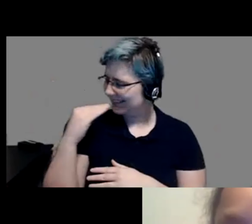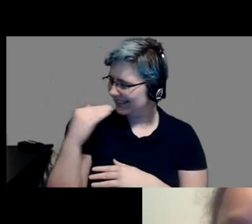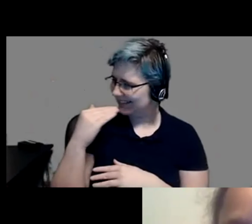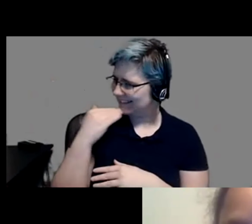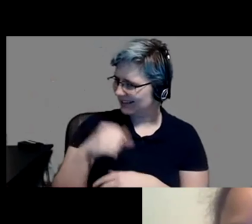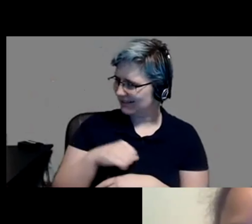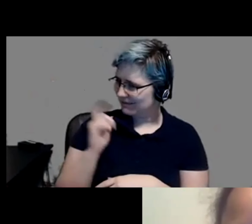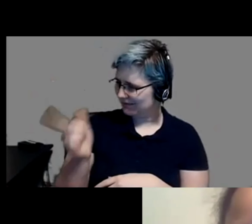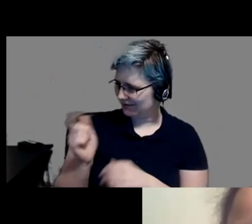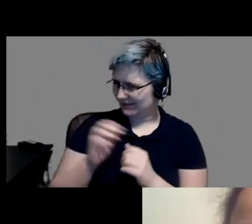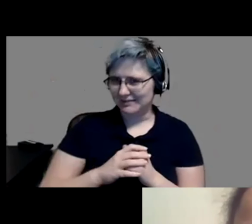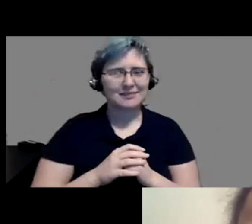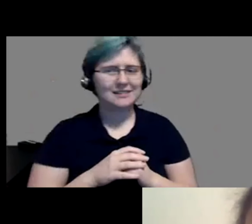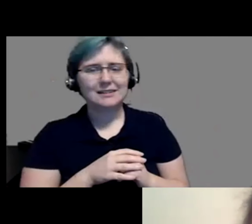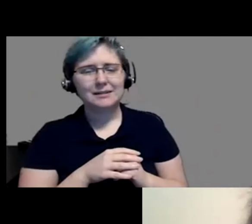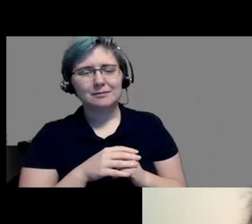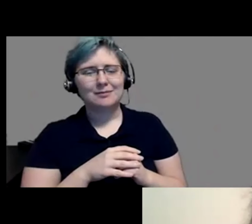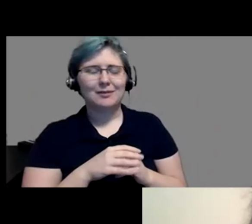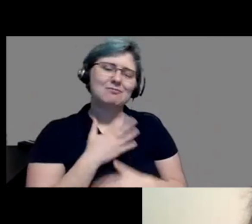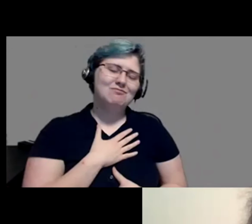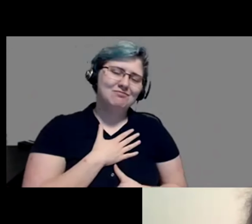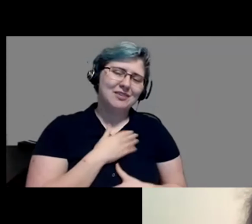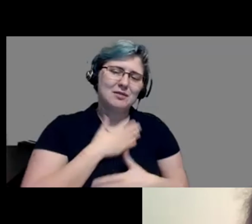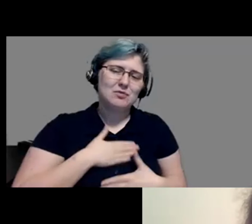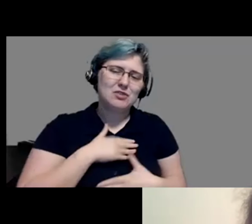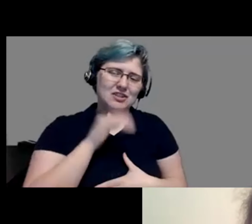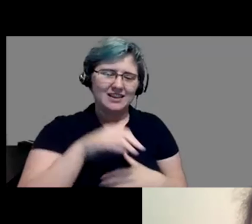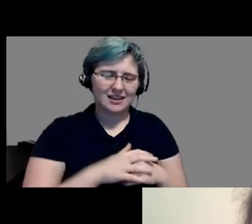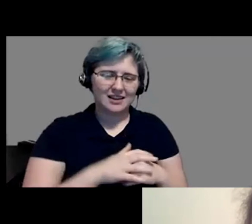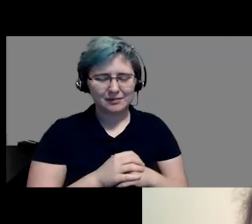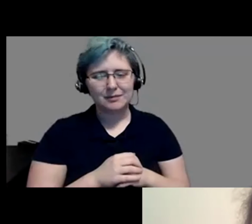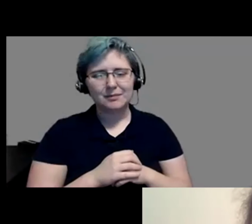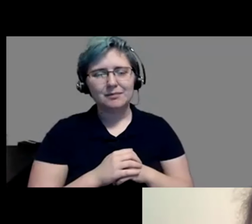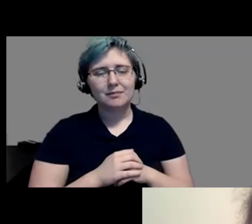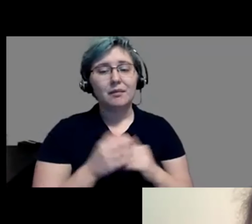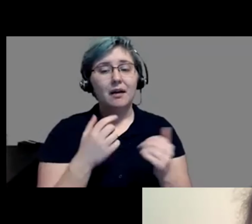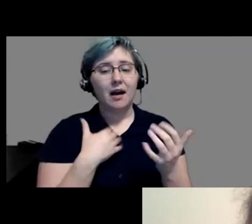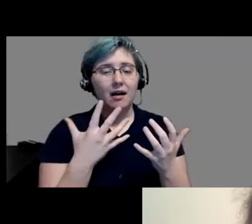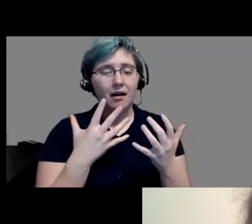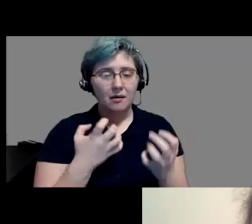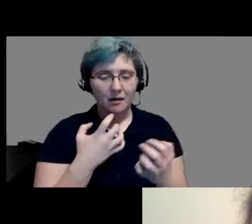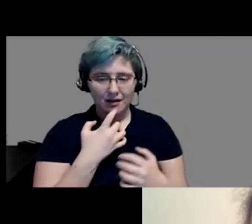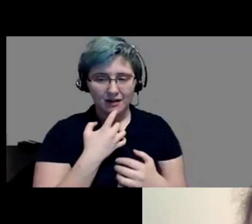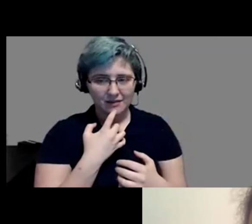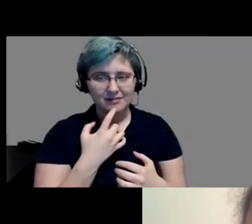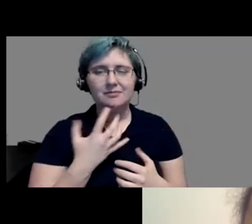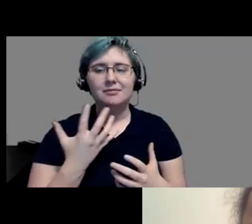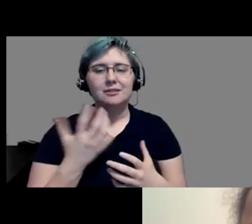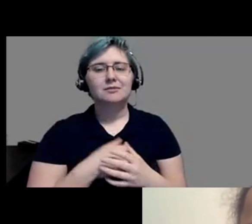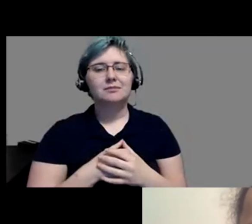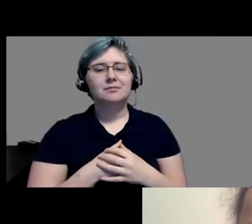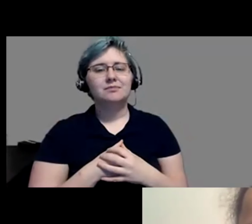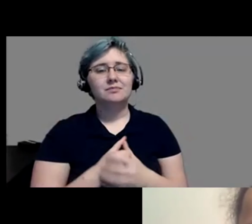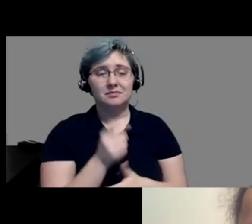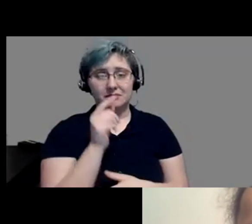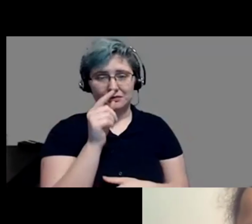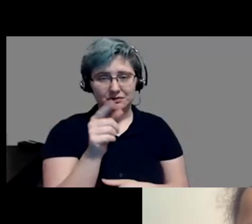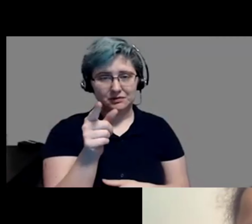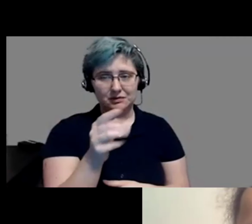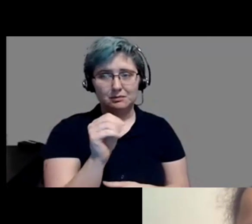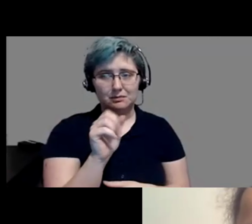to say, oh, I appreciate it. I wanted to say that you, Marci,